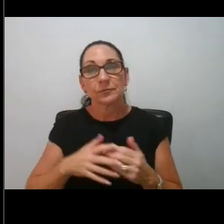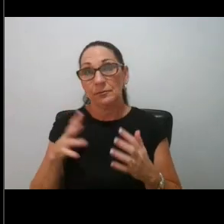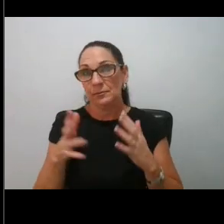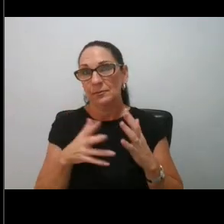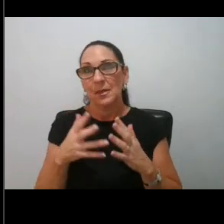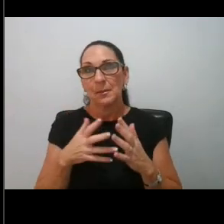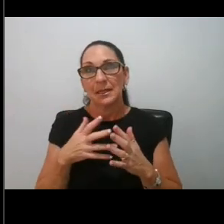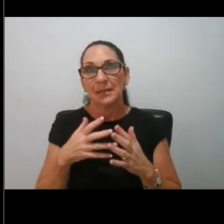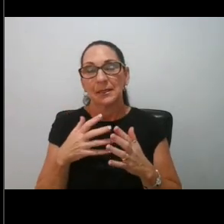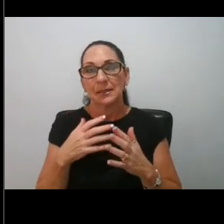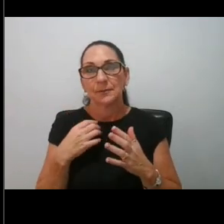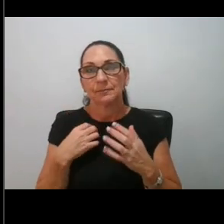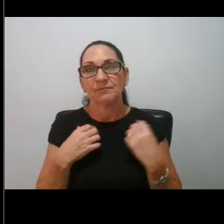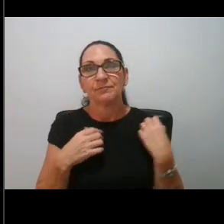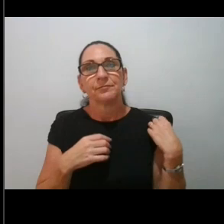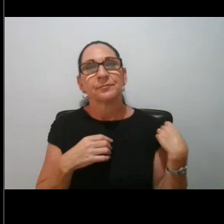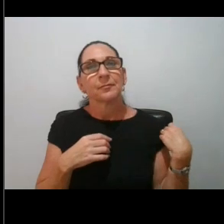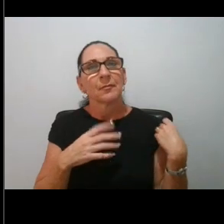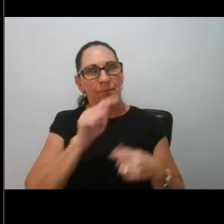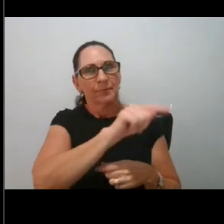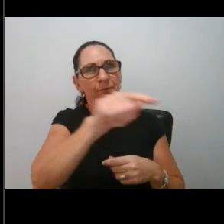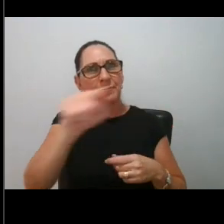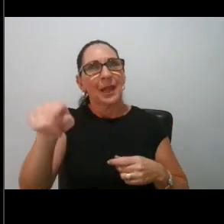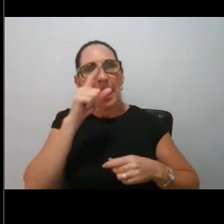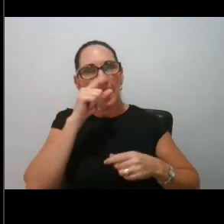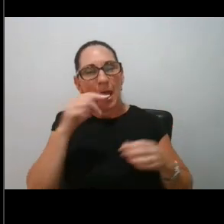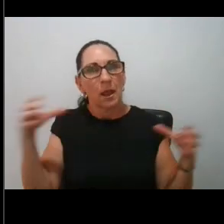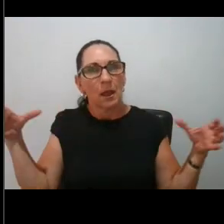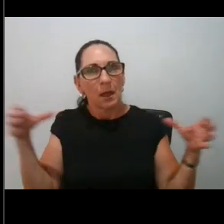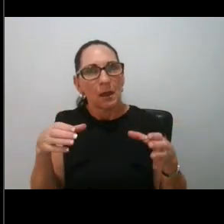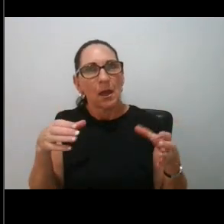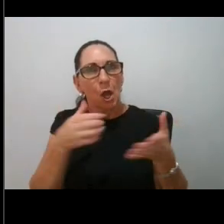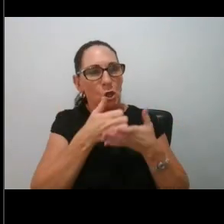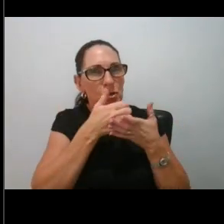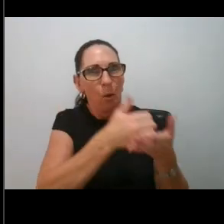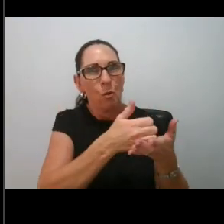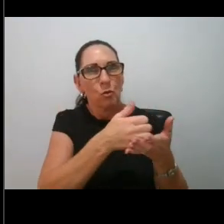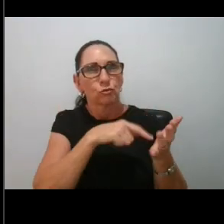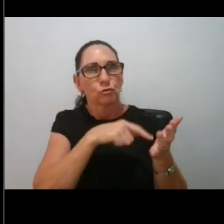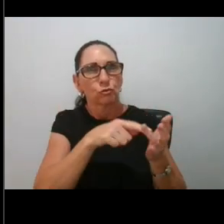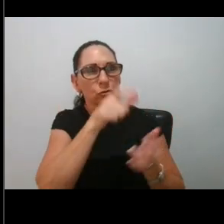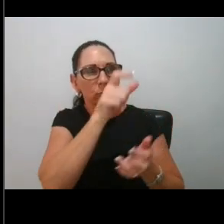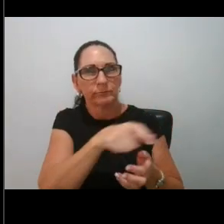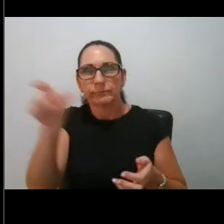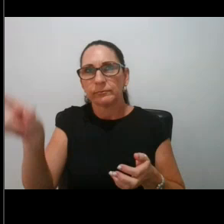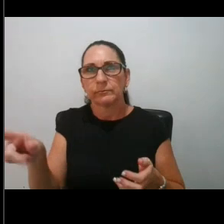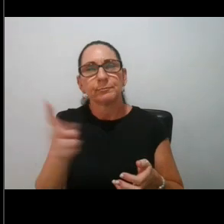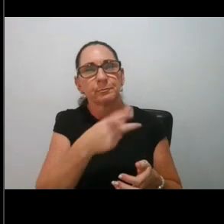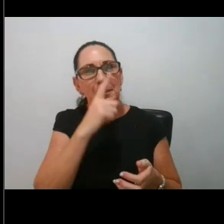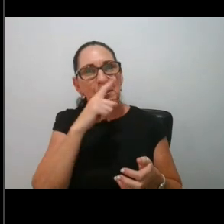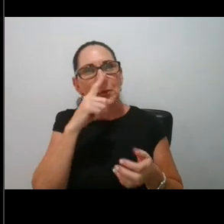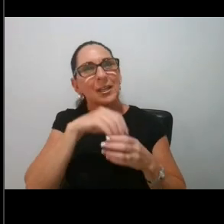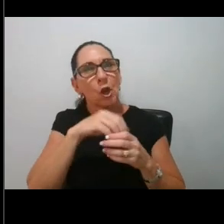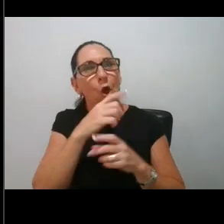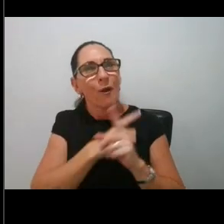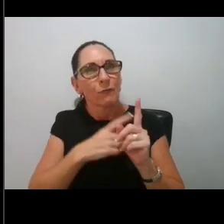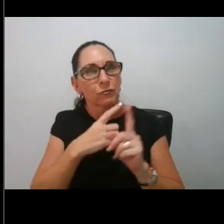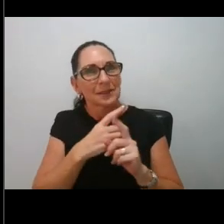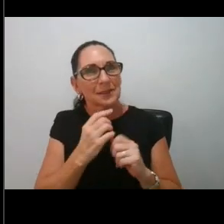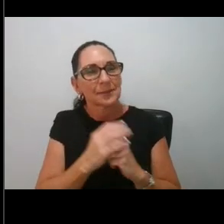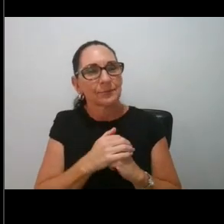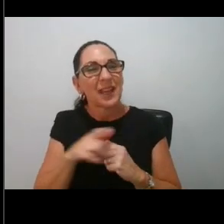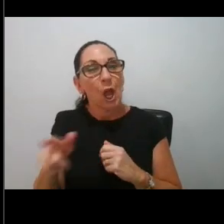those agencies to be involved and provide direct support to the participants of the conference. And for the justice system, it